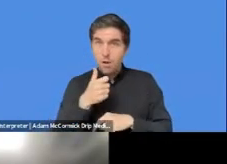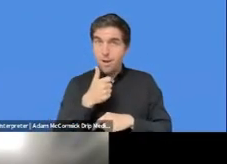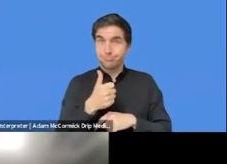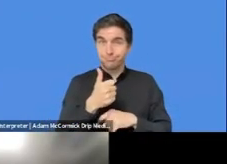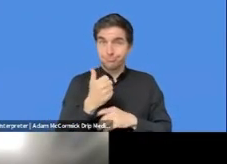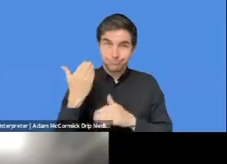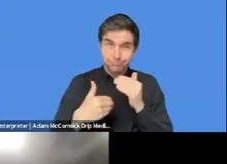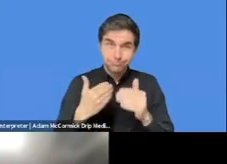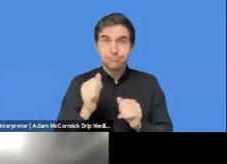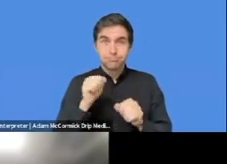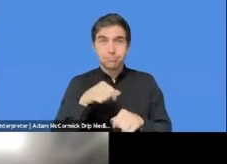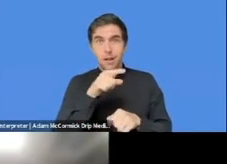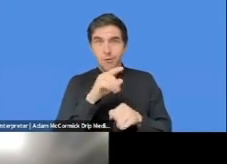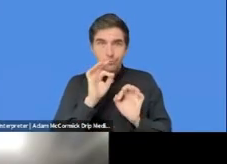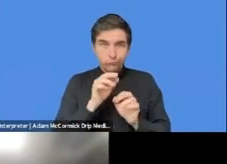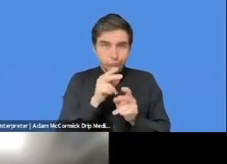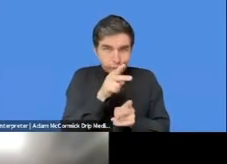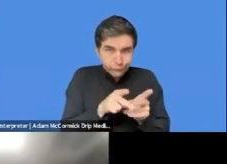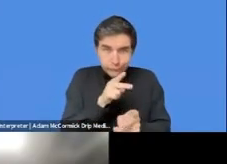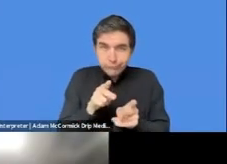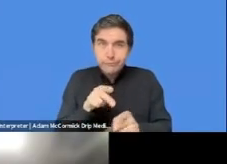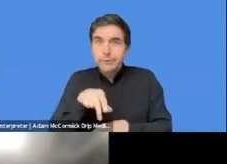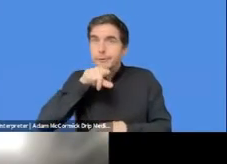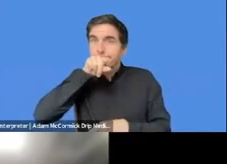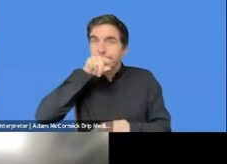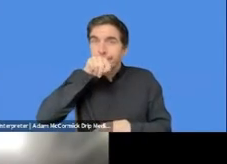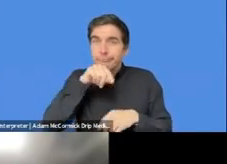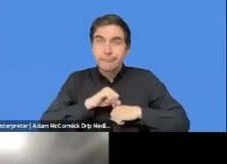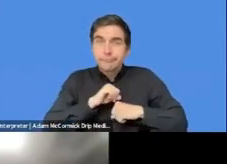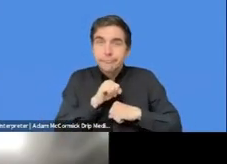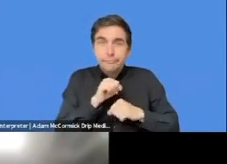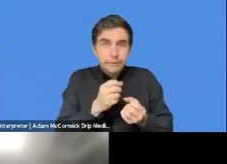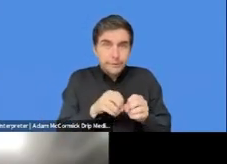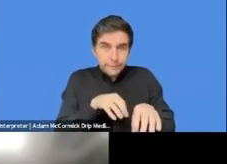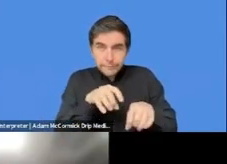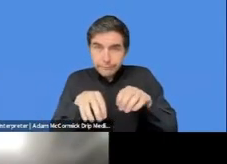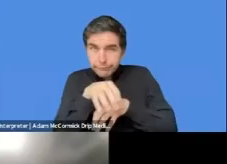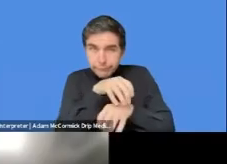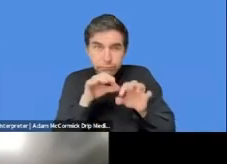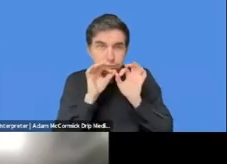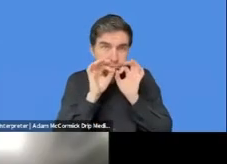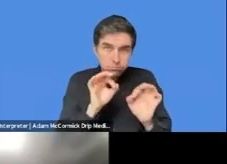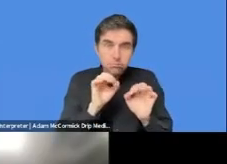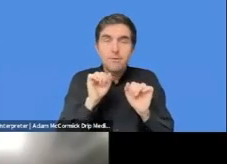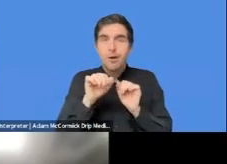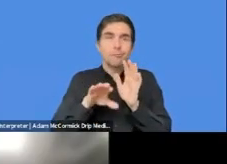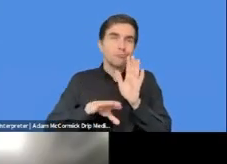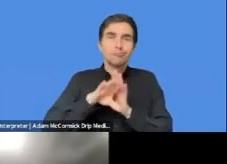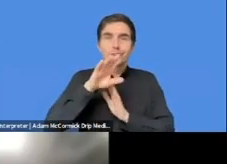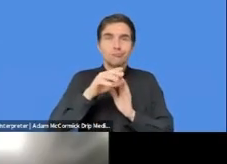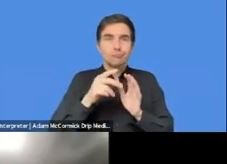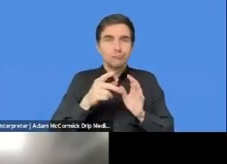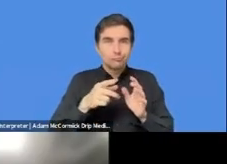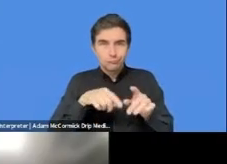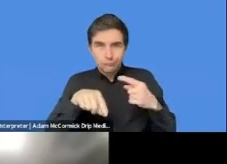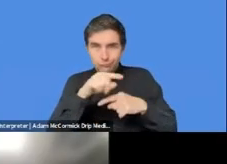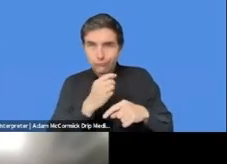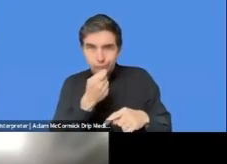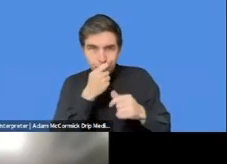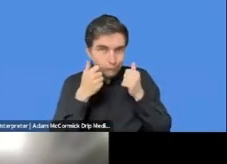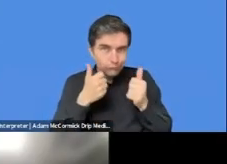the photos, she's able to keep some goats and chickens, and also she has improved